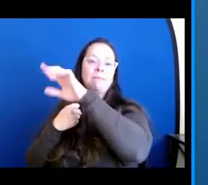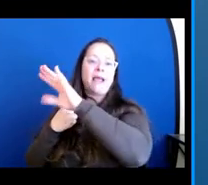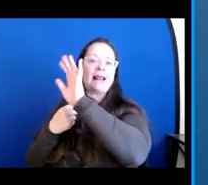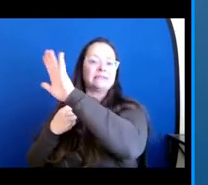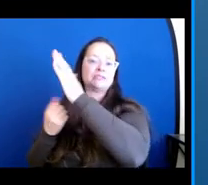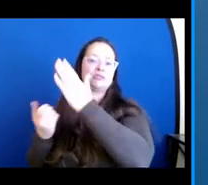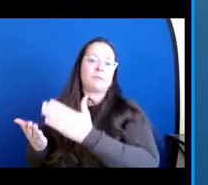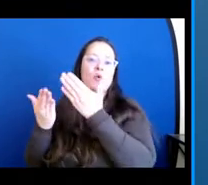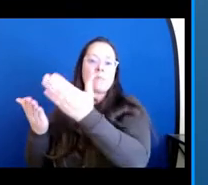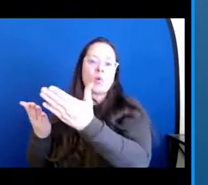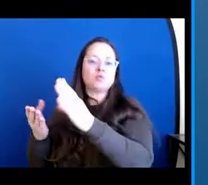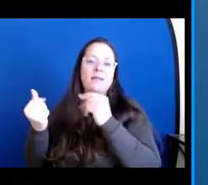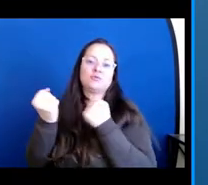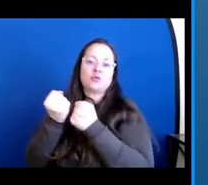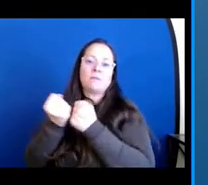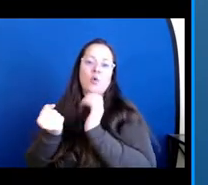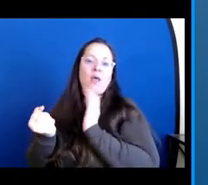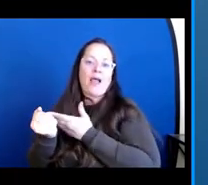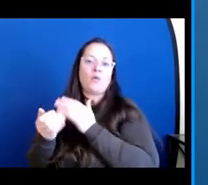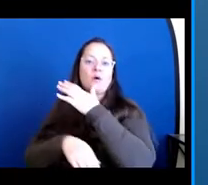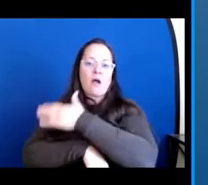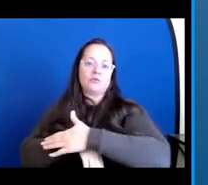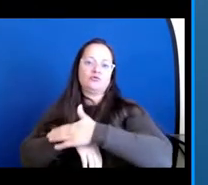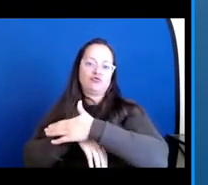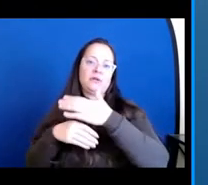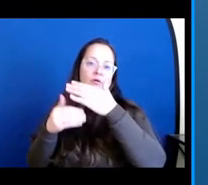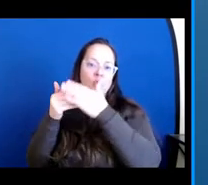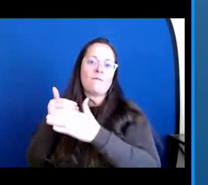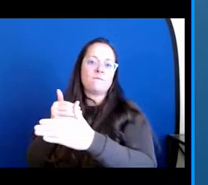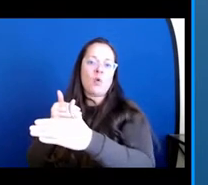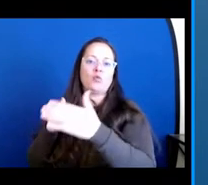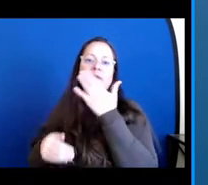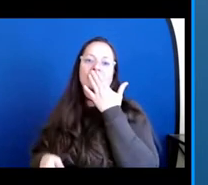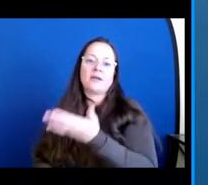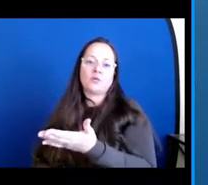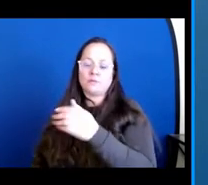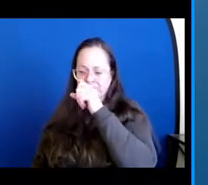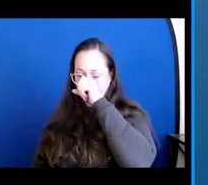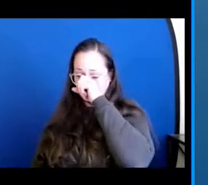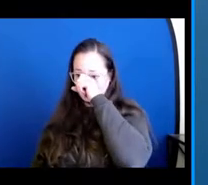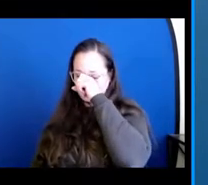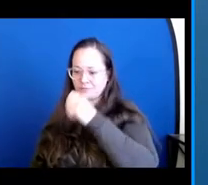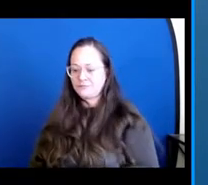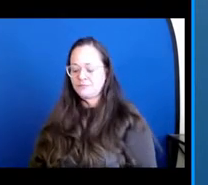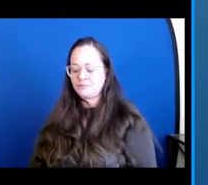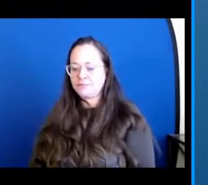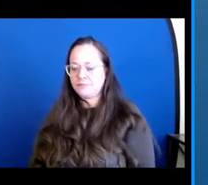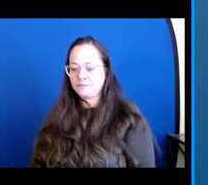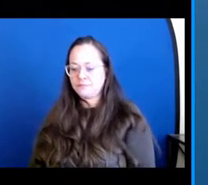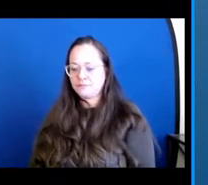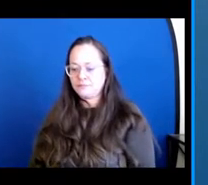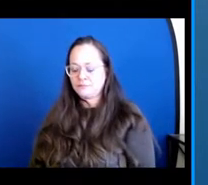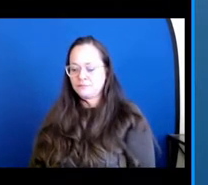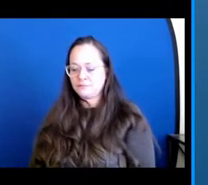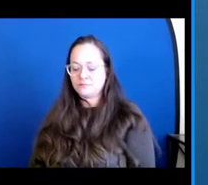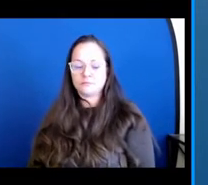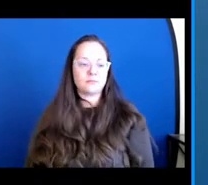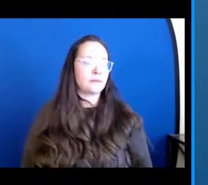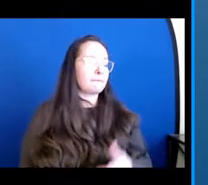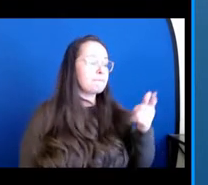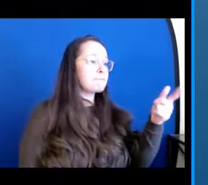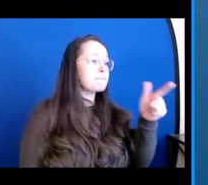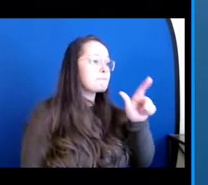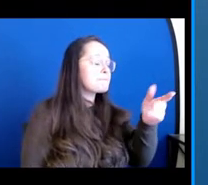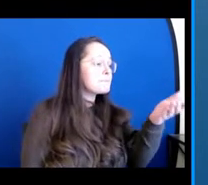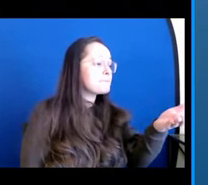our party and our country going forward thank you already I'm sorry